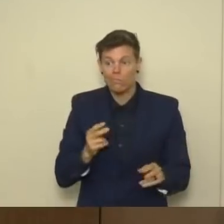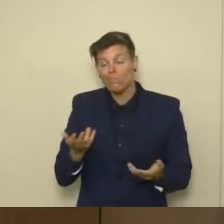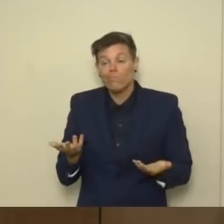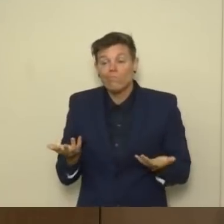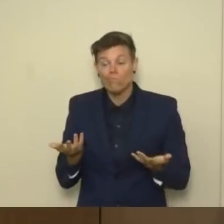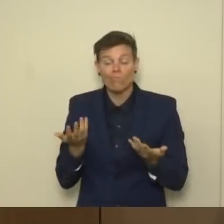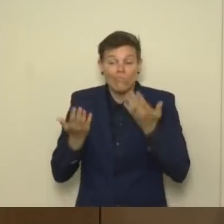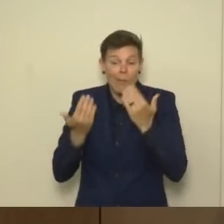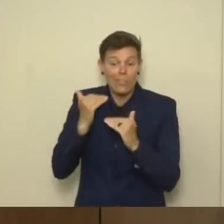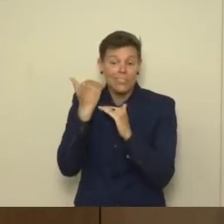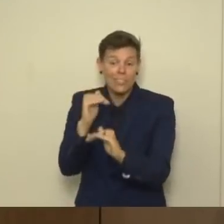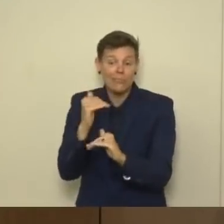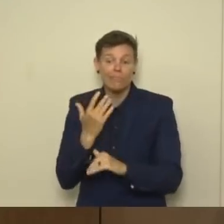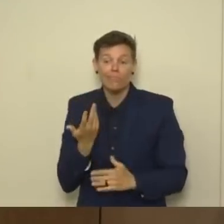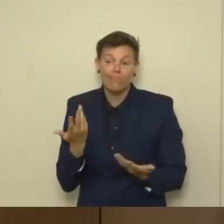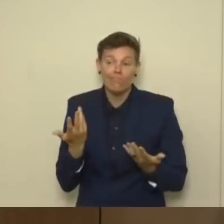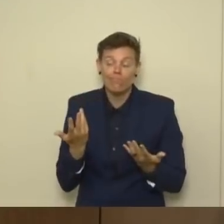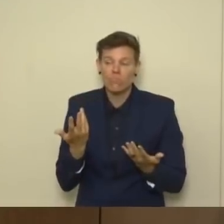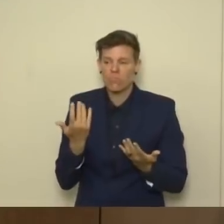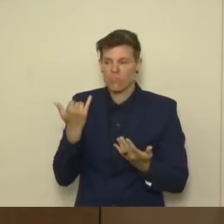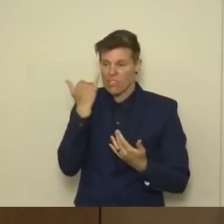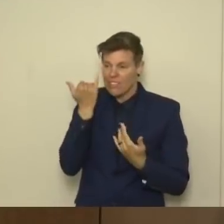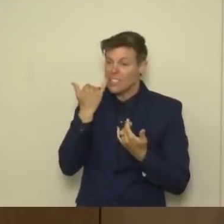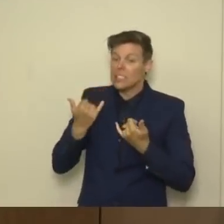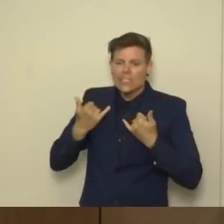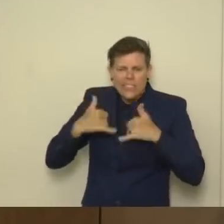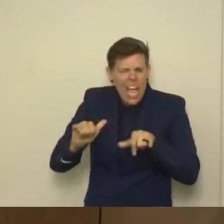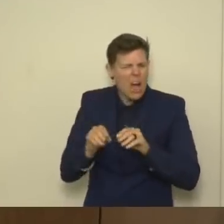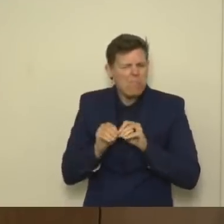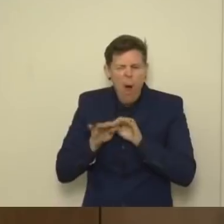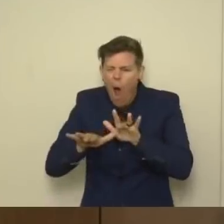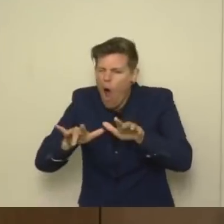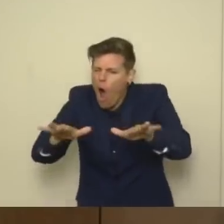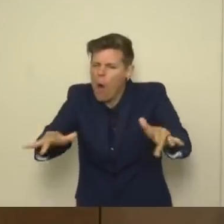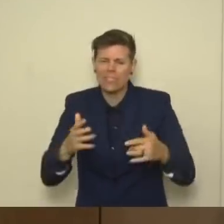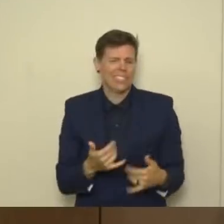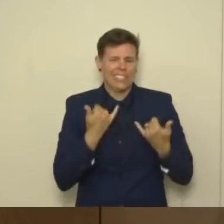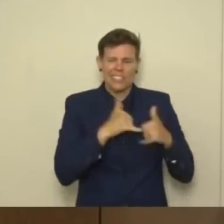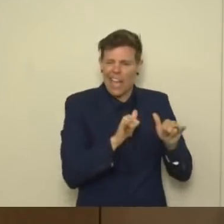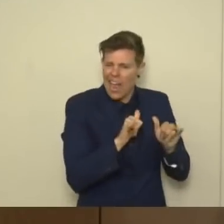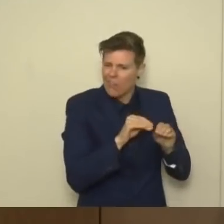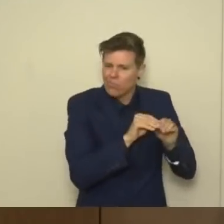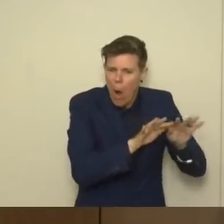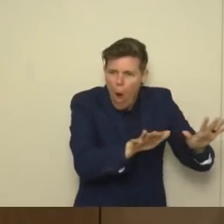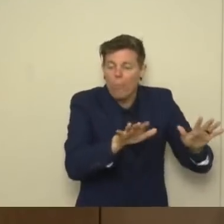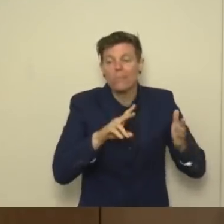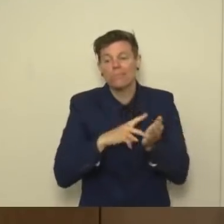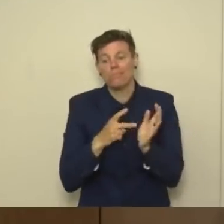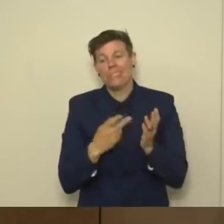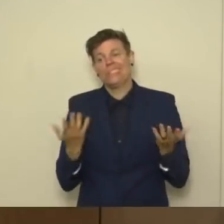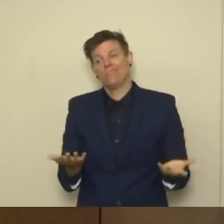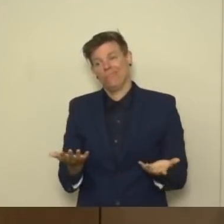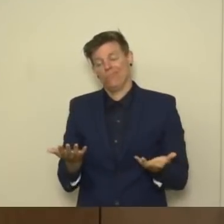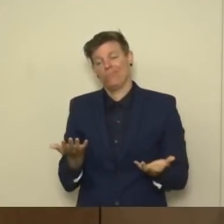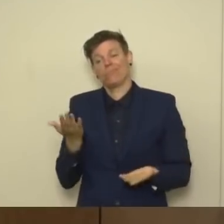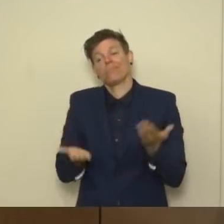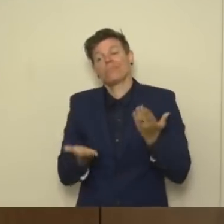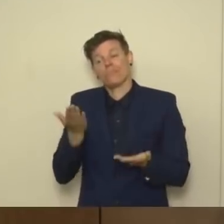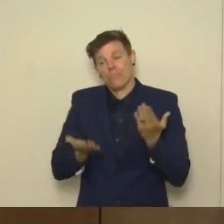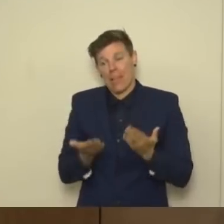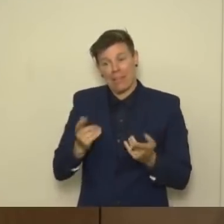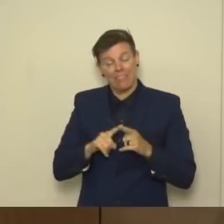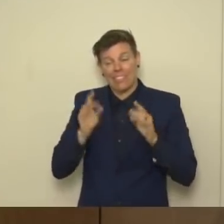I have to make untenable choices between rapid response at a hospital versus a